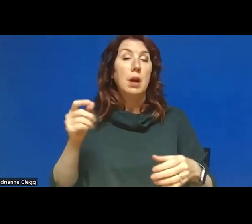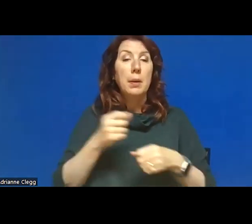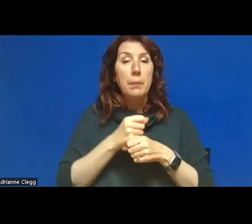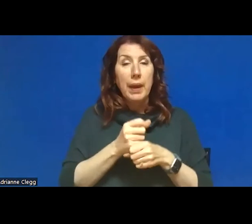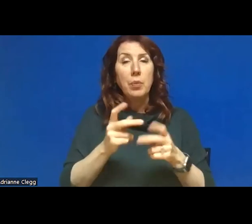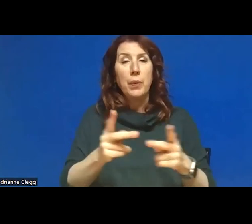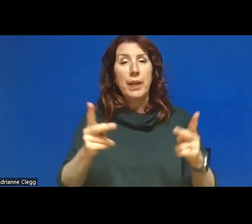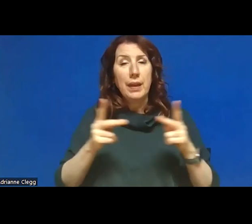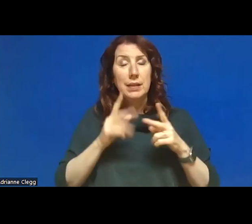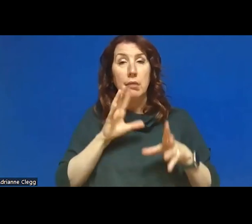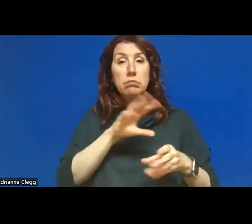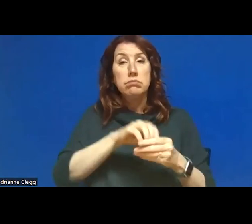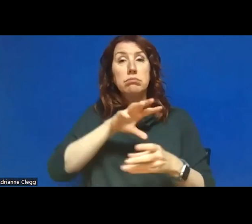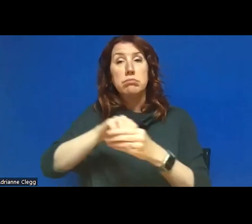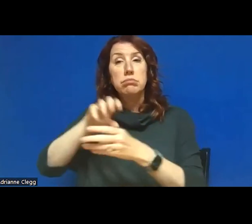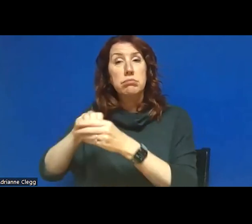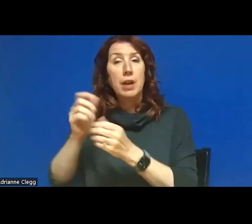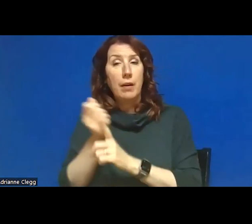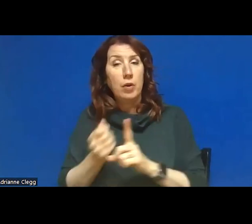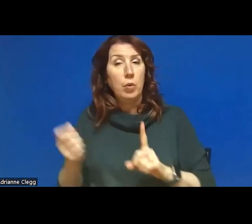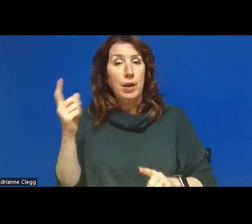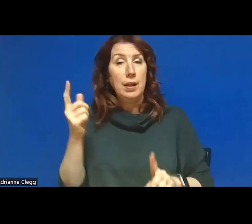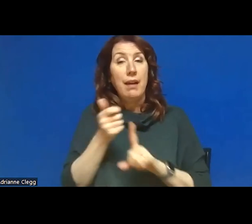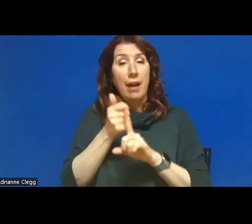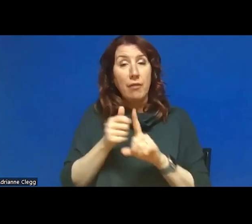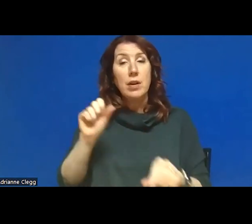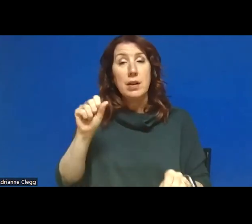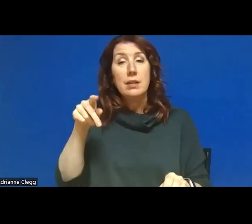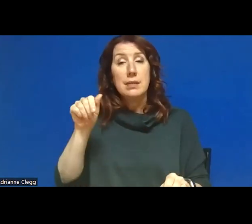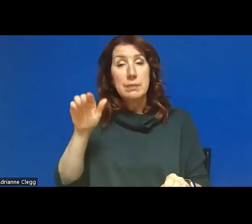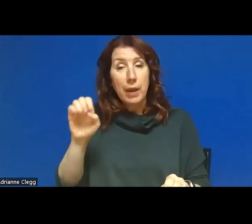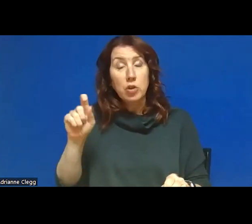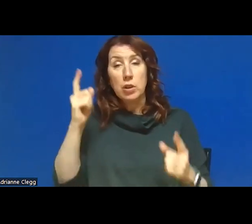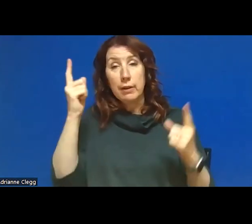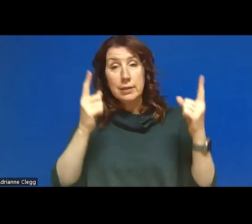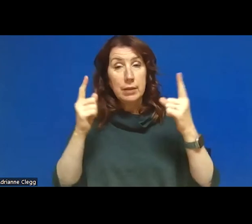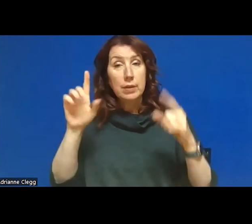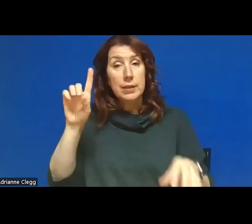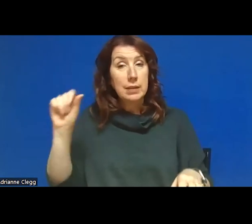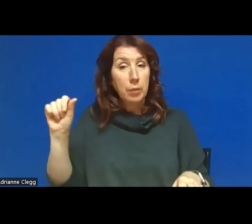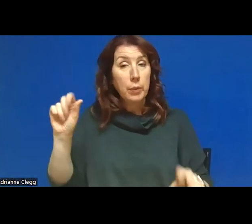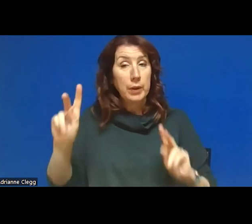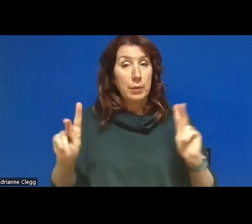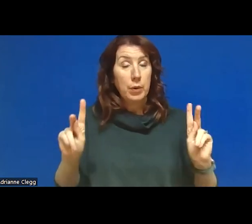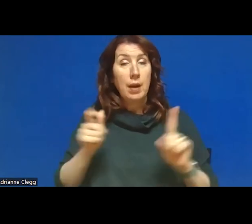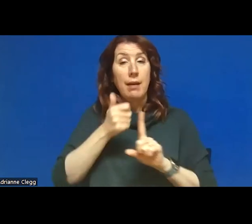Every space should take into account disability, because